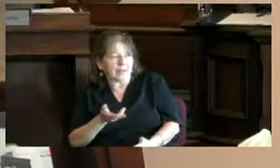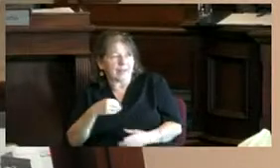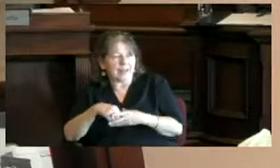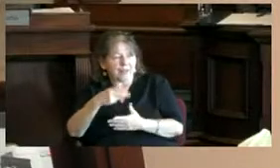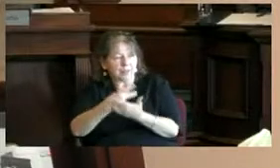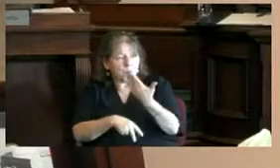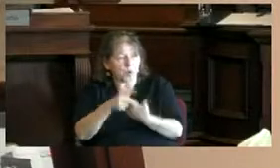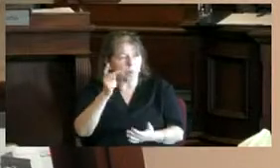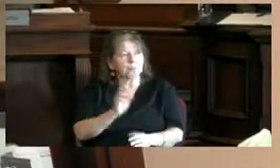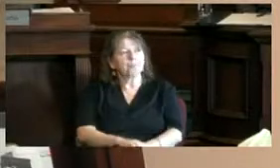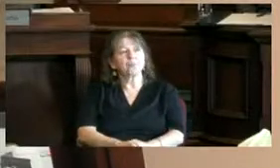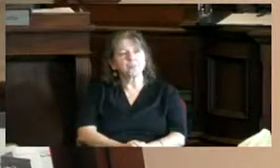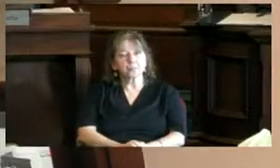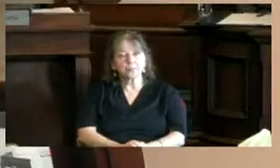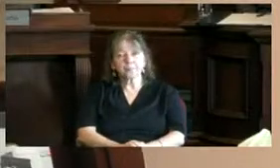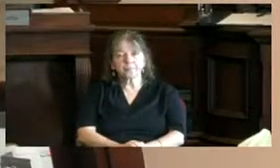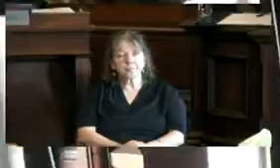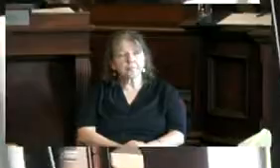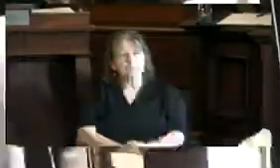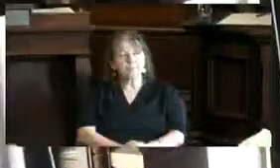Program.